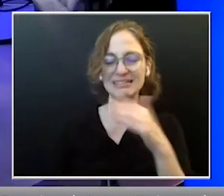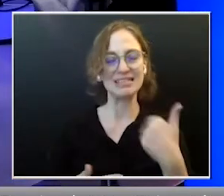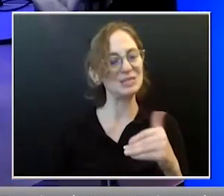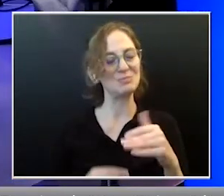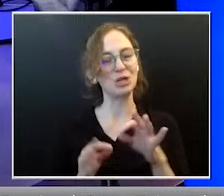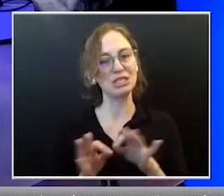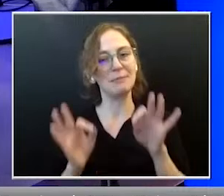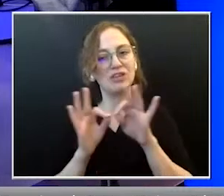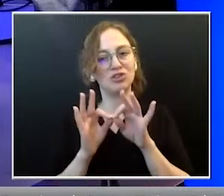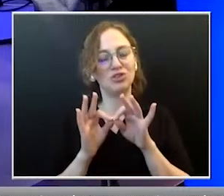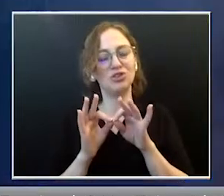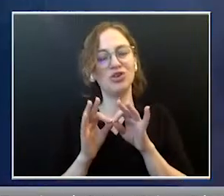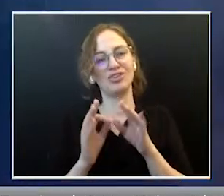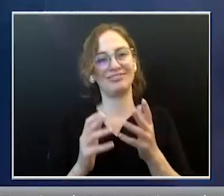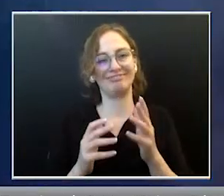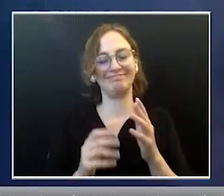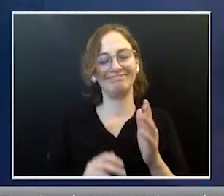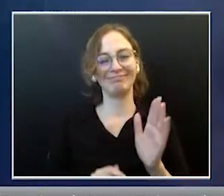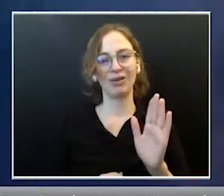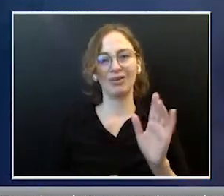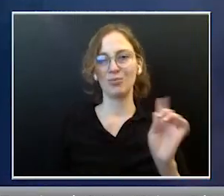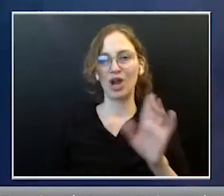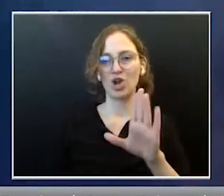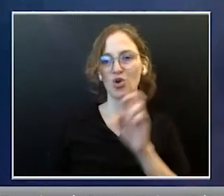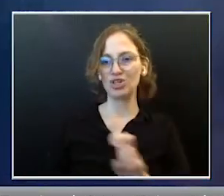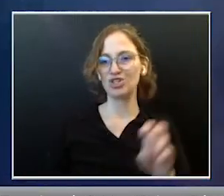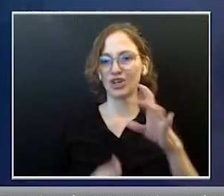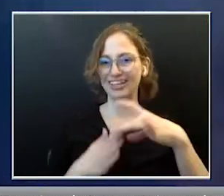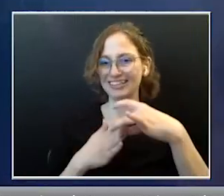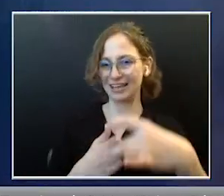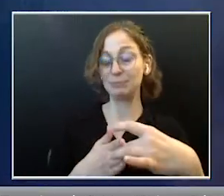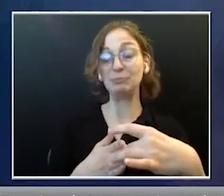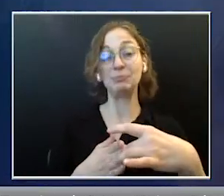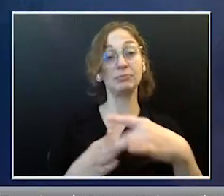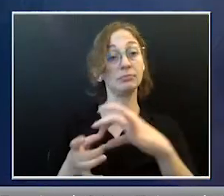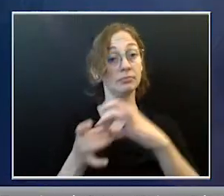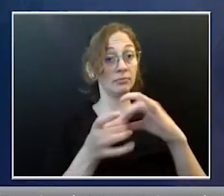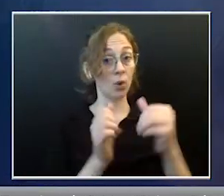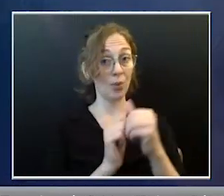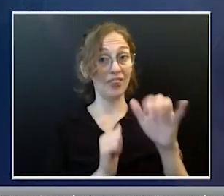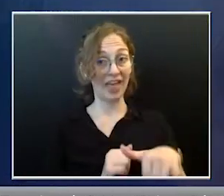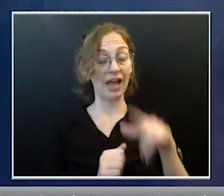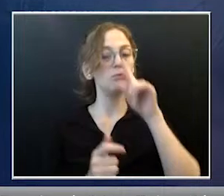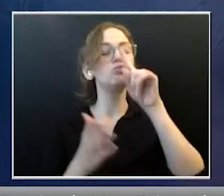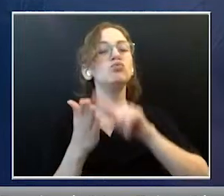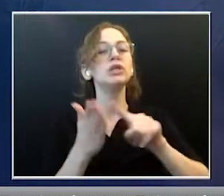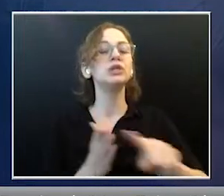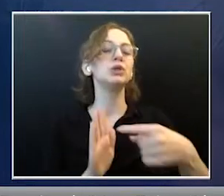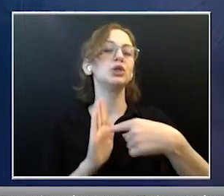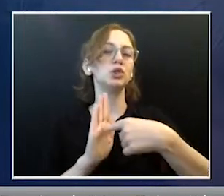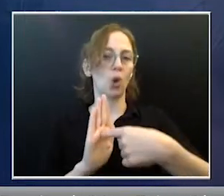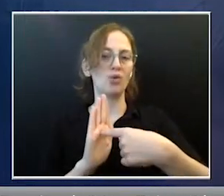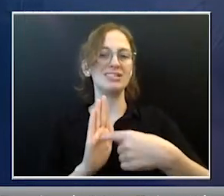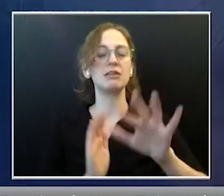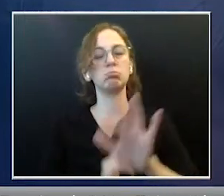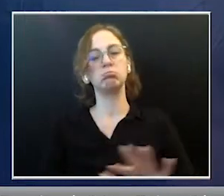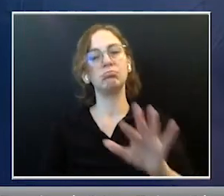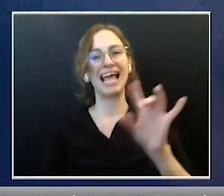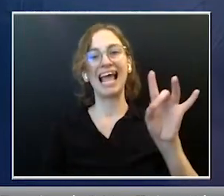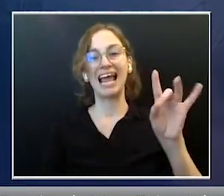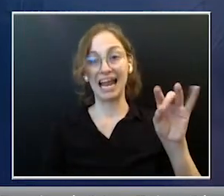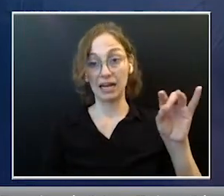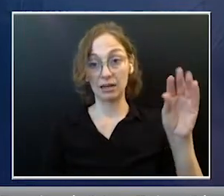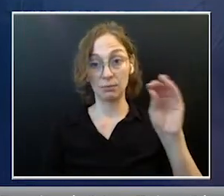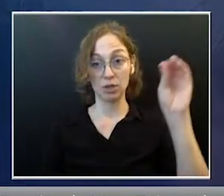to. To go along with that research shows approximately 80% of adults in America and kids ages